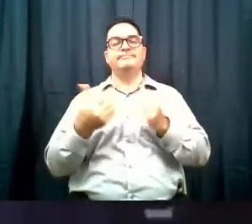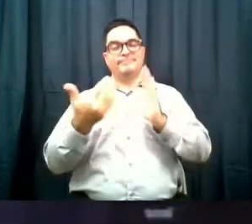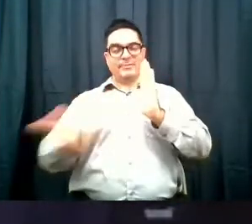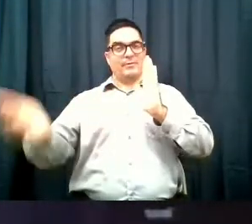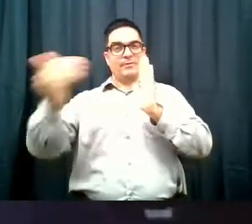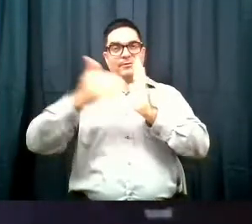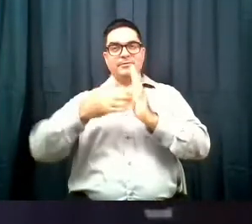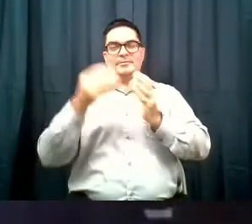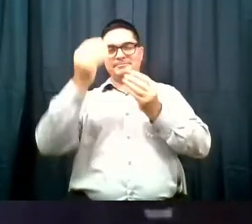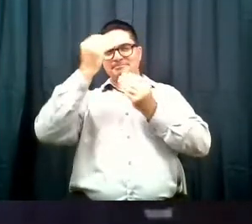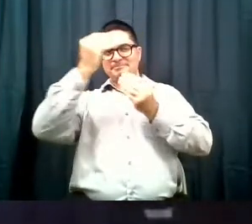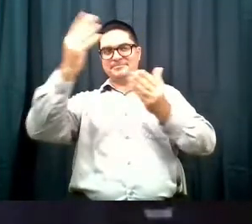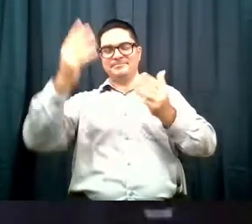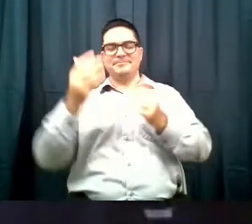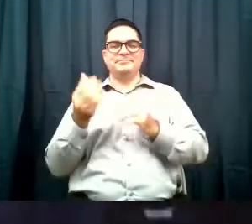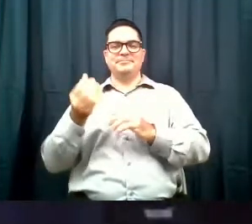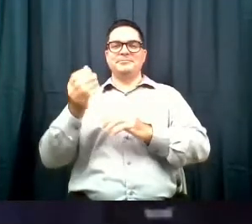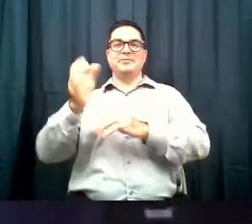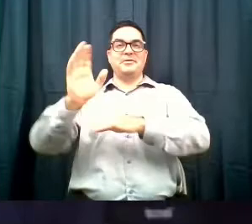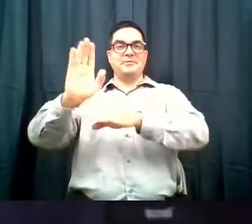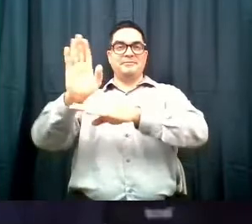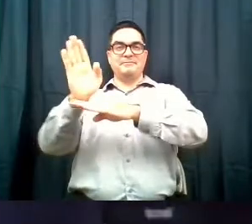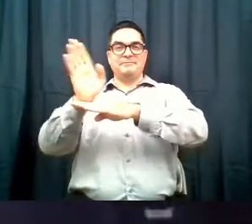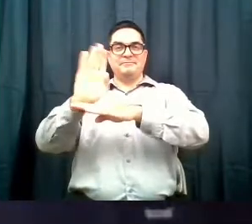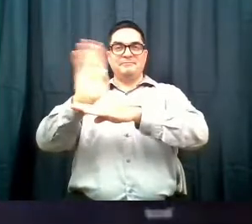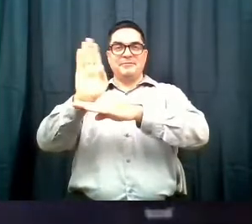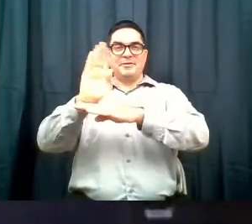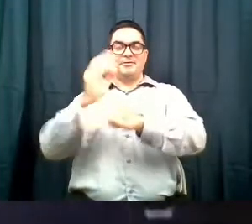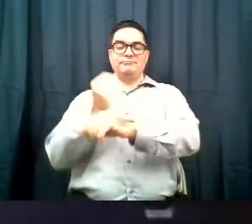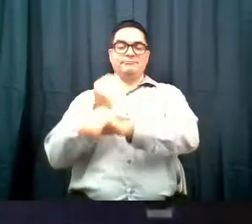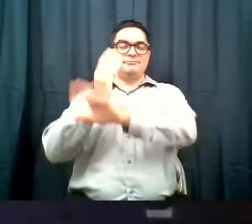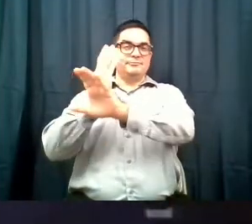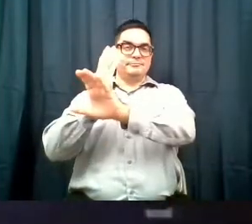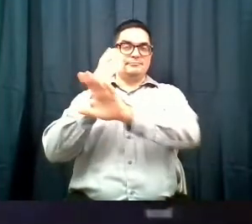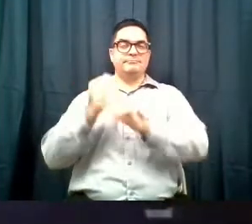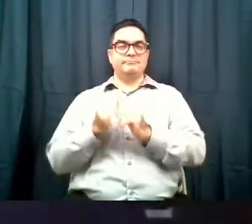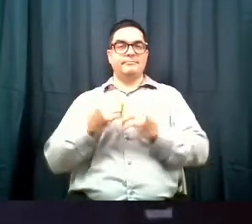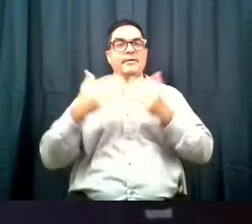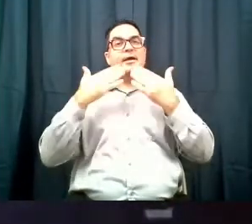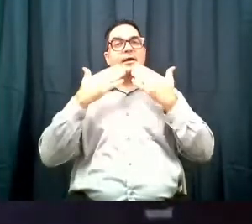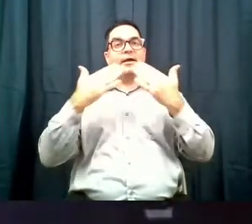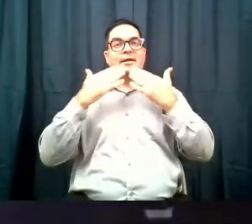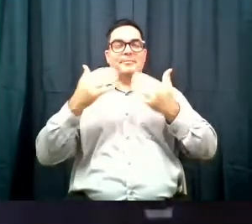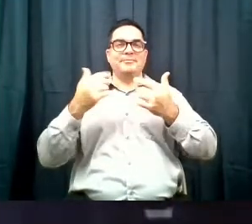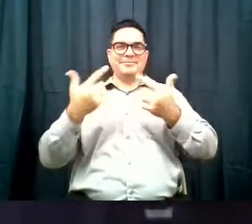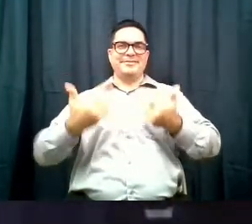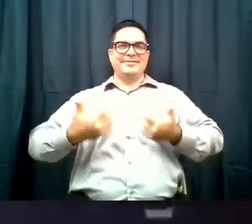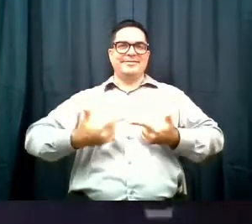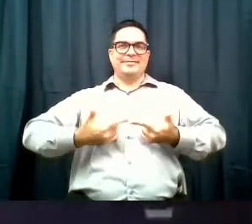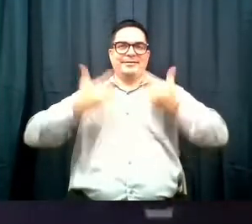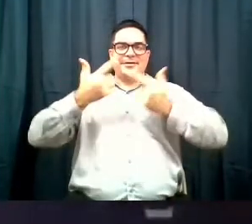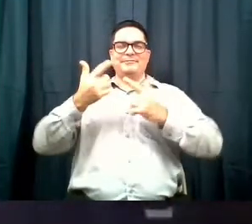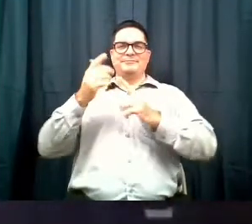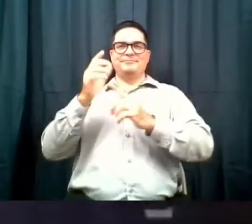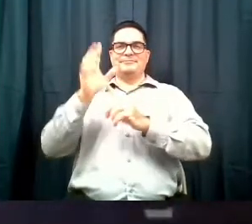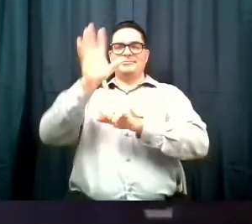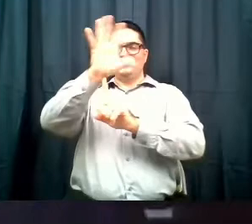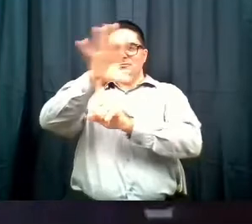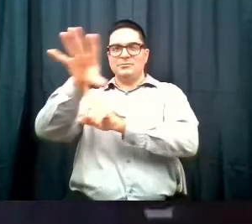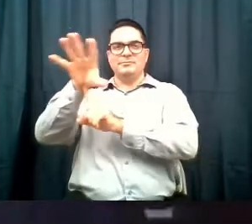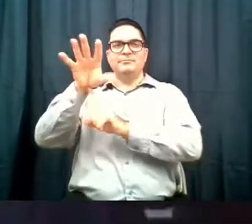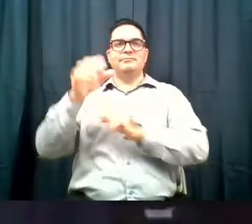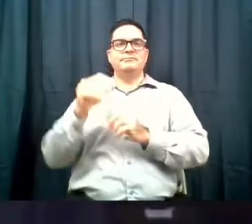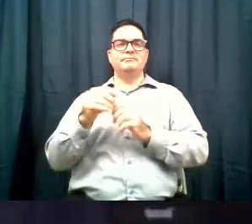conference, so thanks for joining the live stream, and thanks for folks who will be watching this after